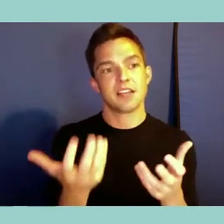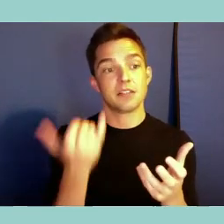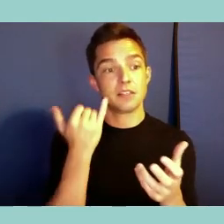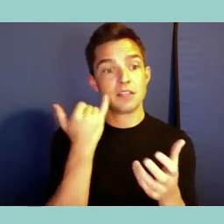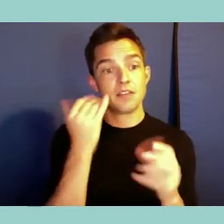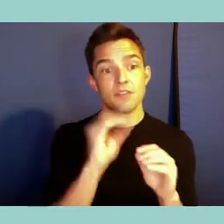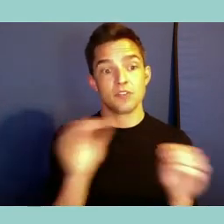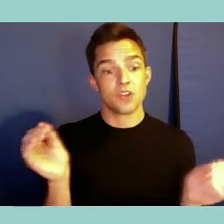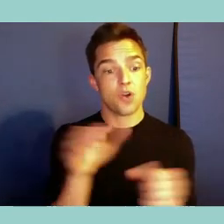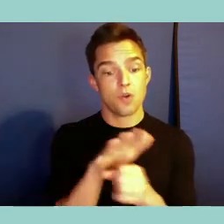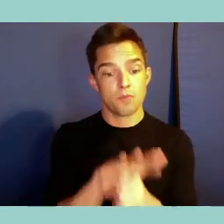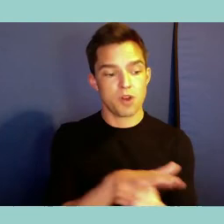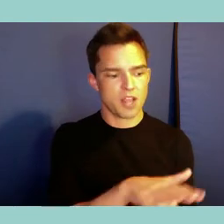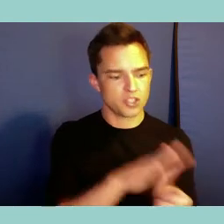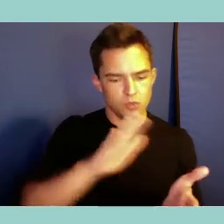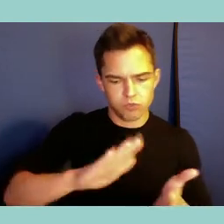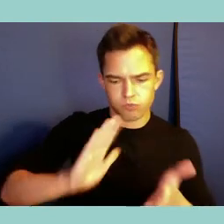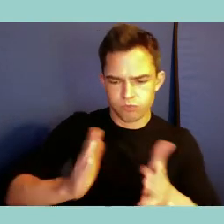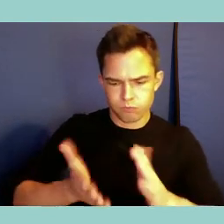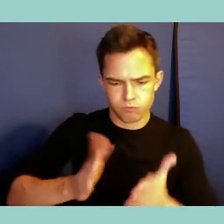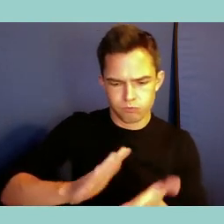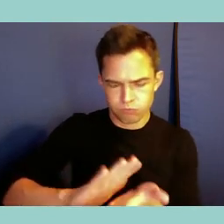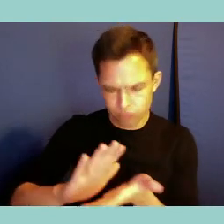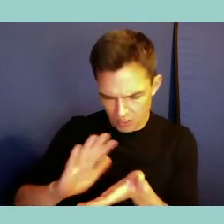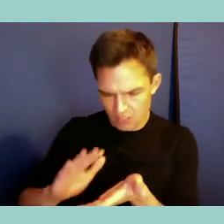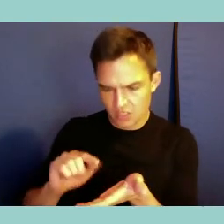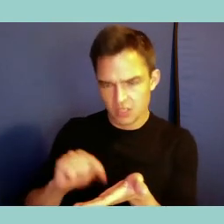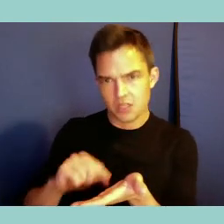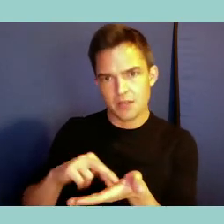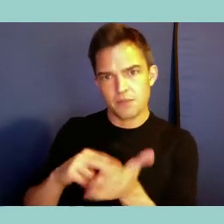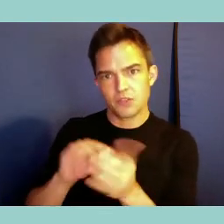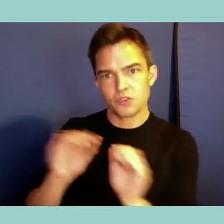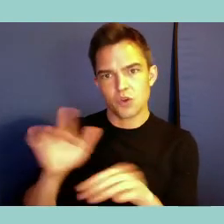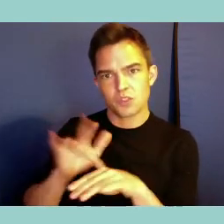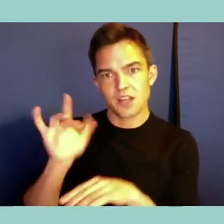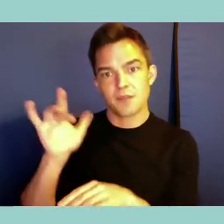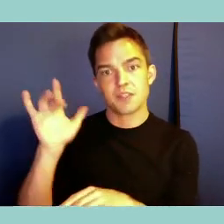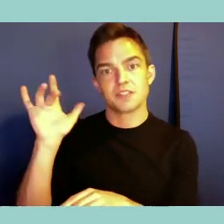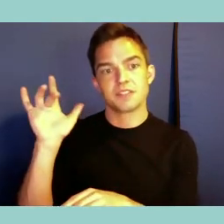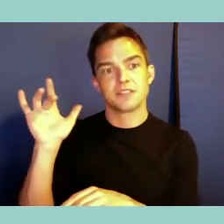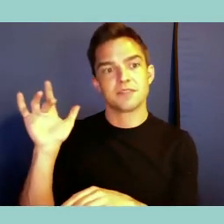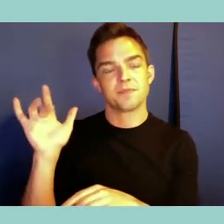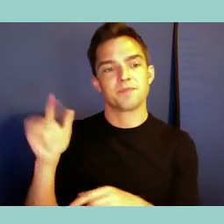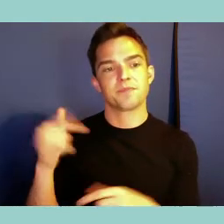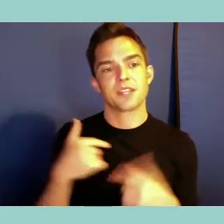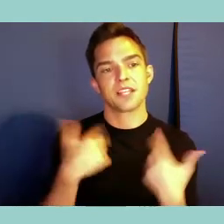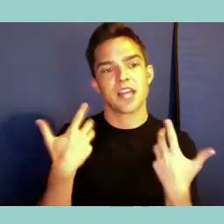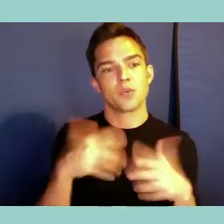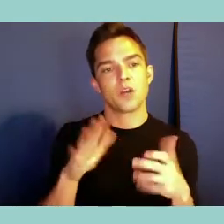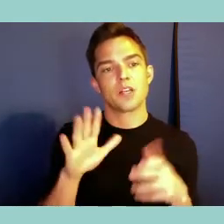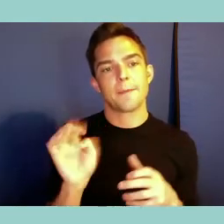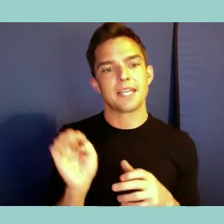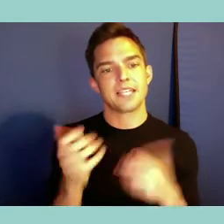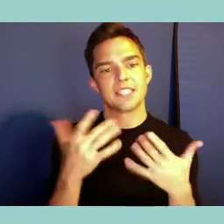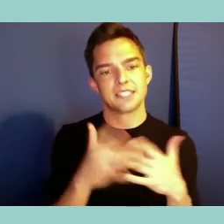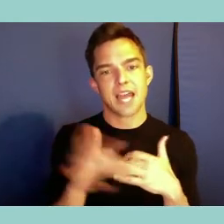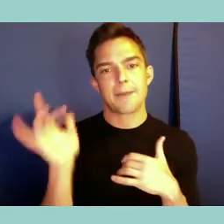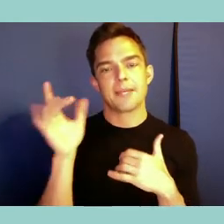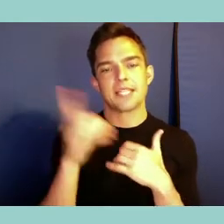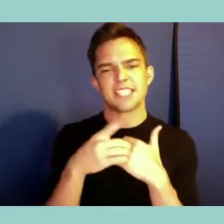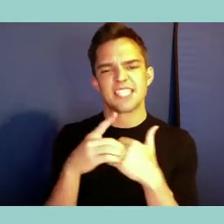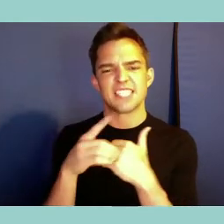no pressure, there'll be no diamonds. And I know I will be.